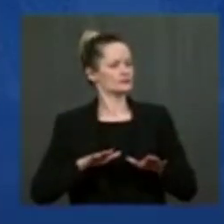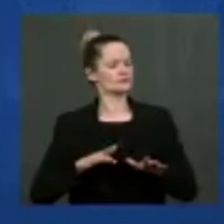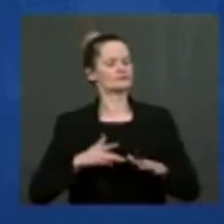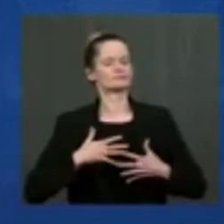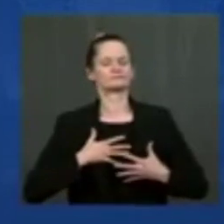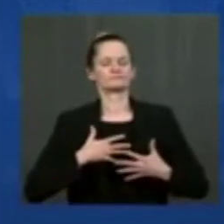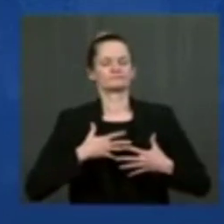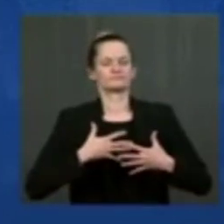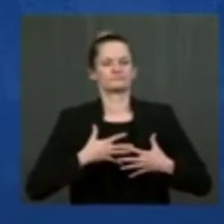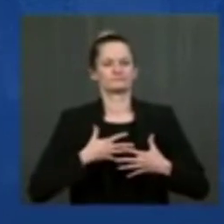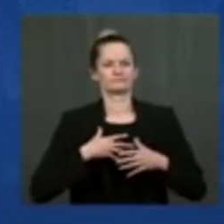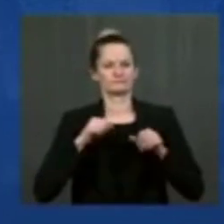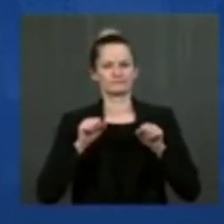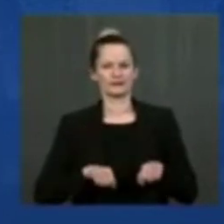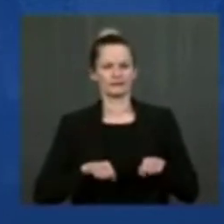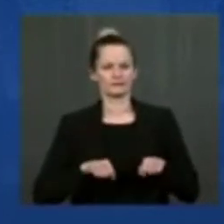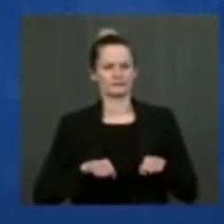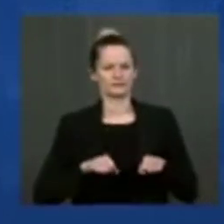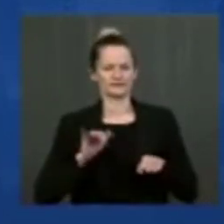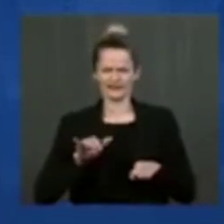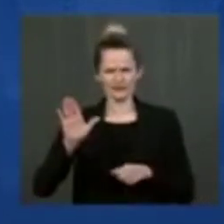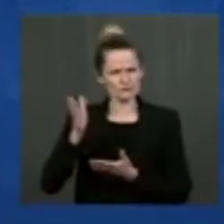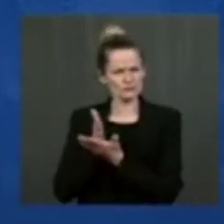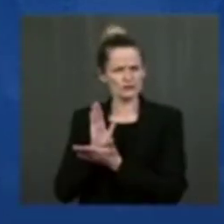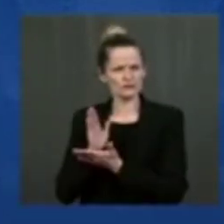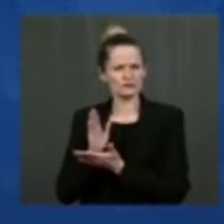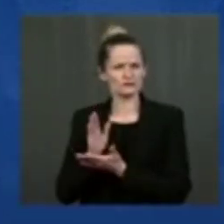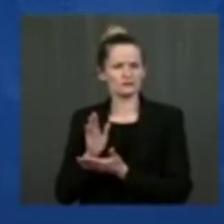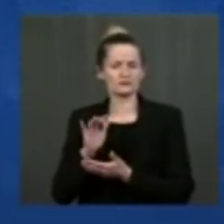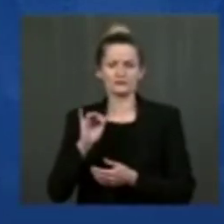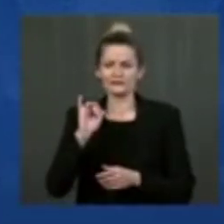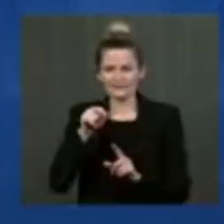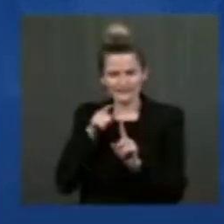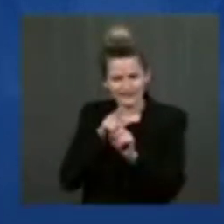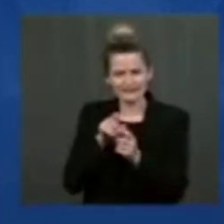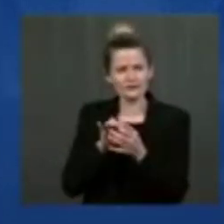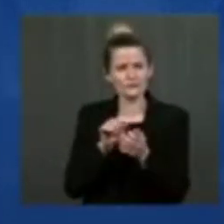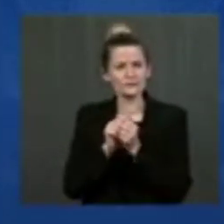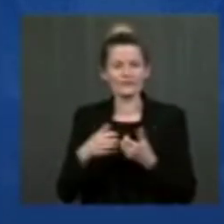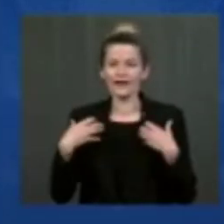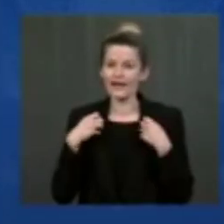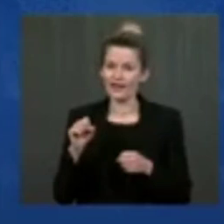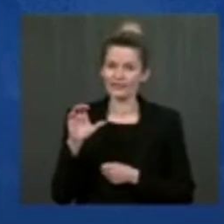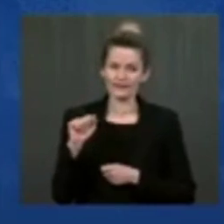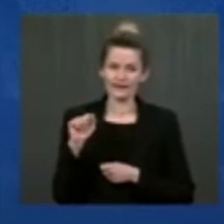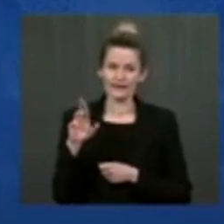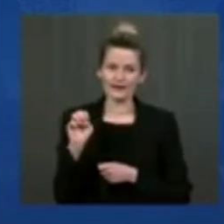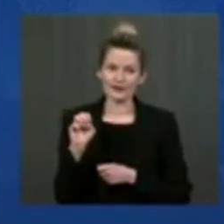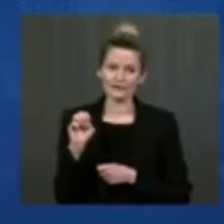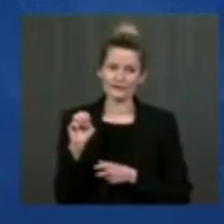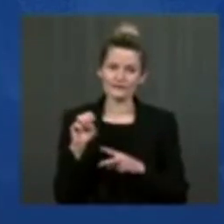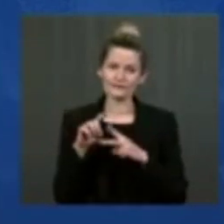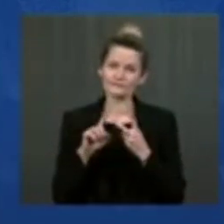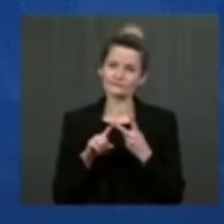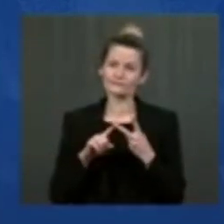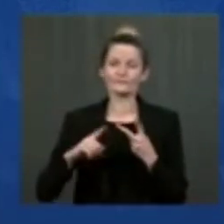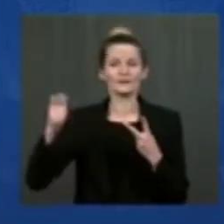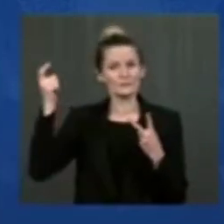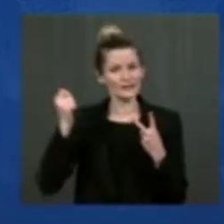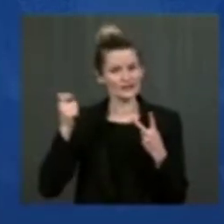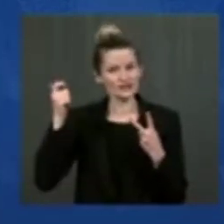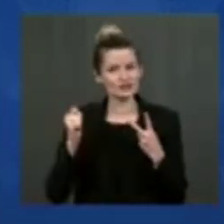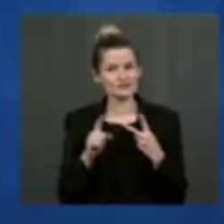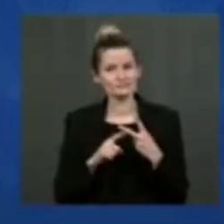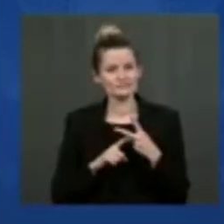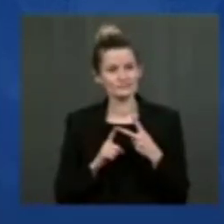care, a pension, God willing, higher wages in a safer workplace, and protections